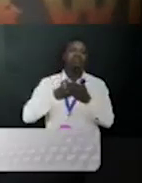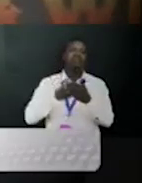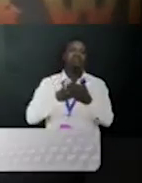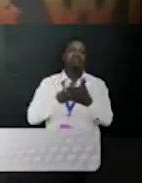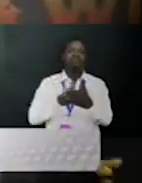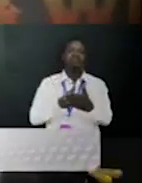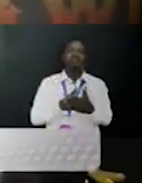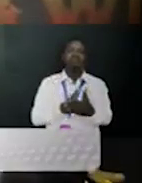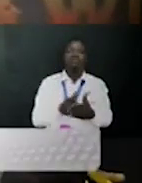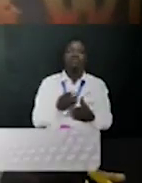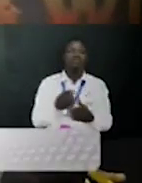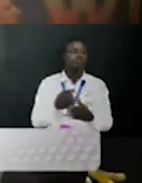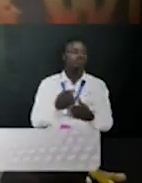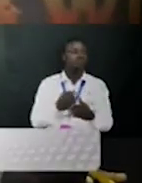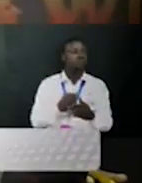lead me,